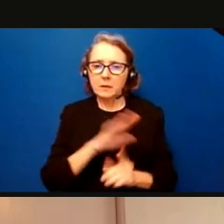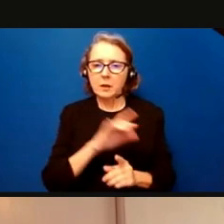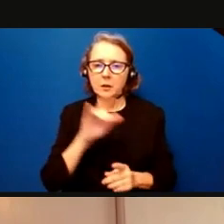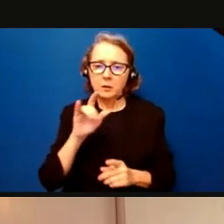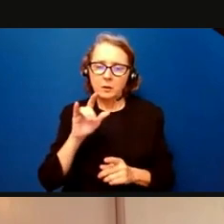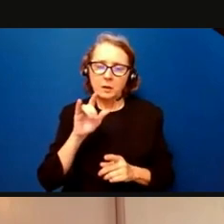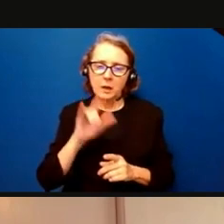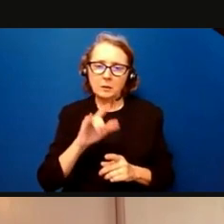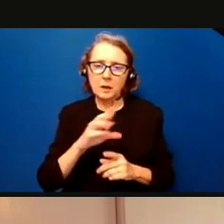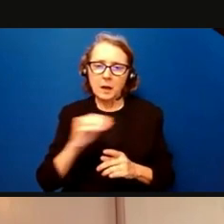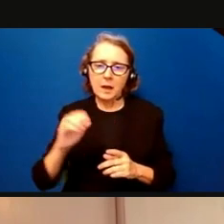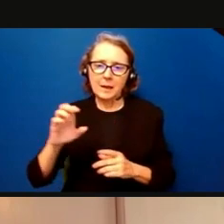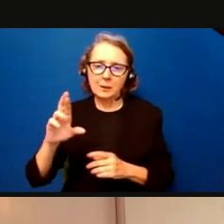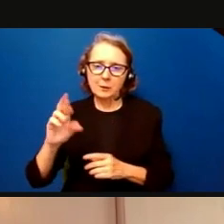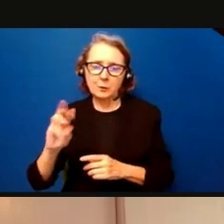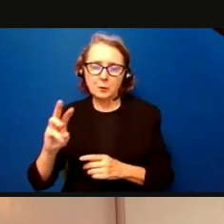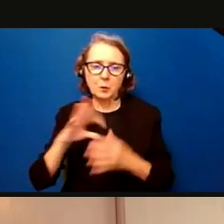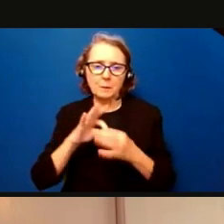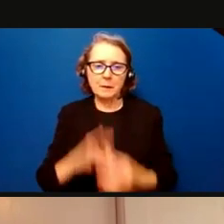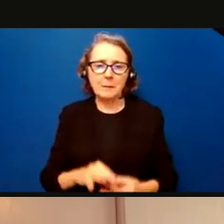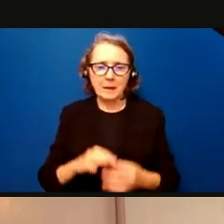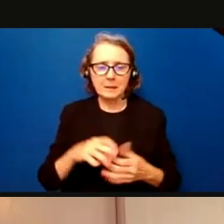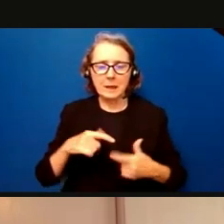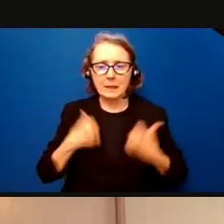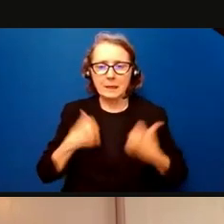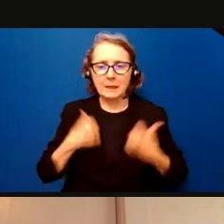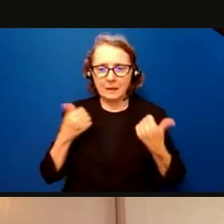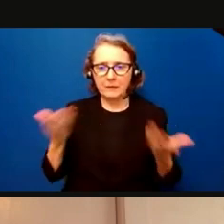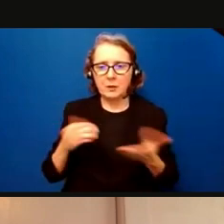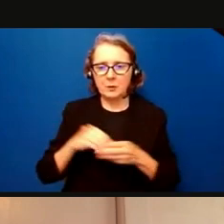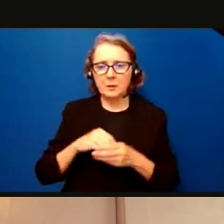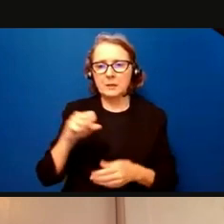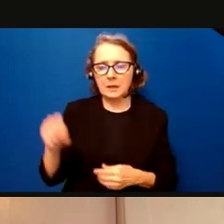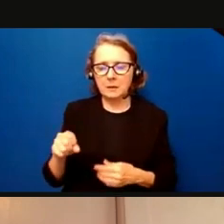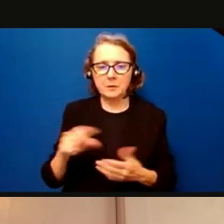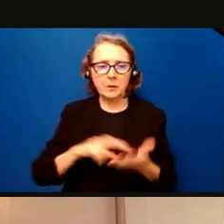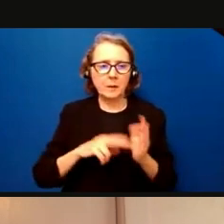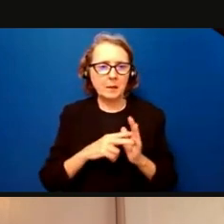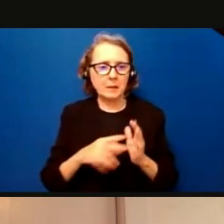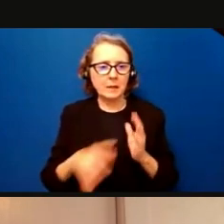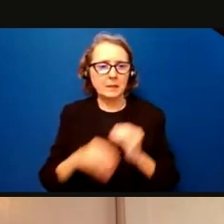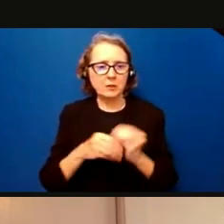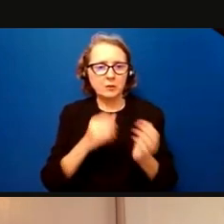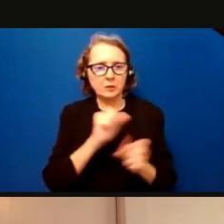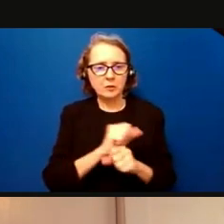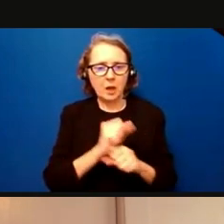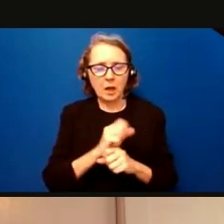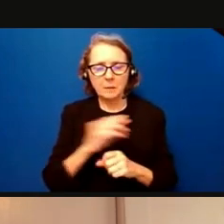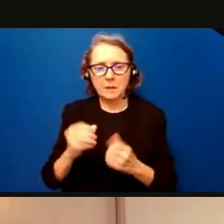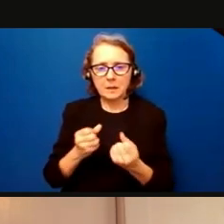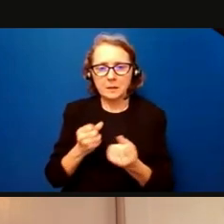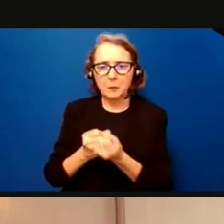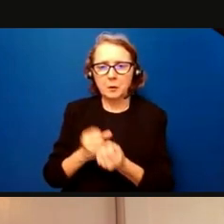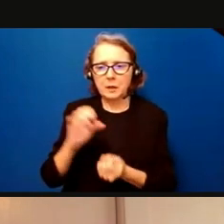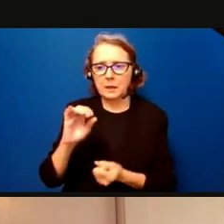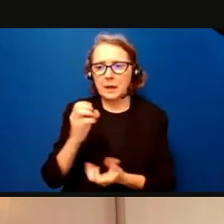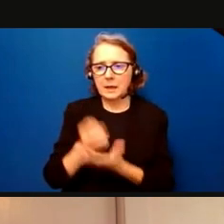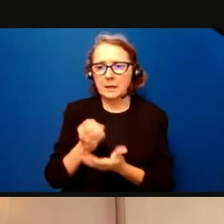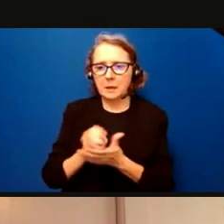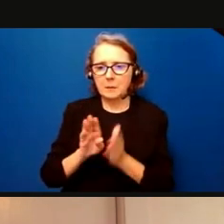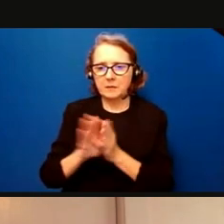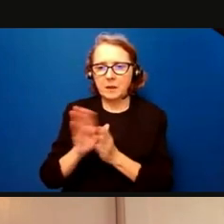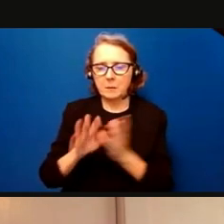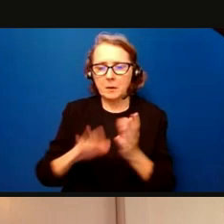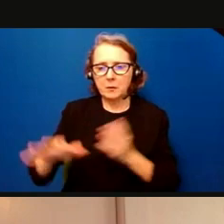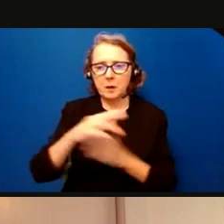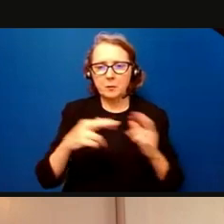be based in Salem, bringing a great aviation-related job to Salem and boosting economic development throughout the region. When